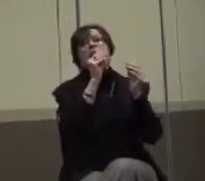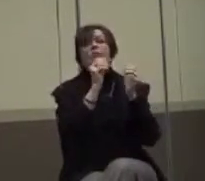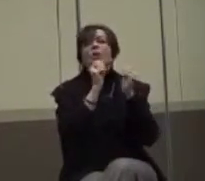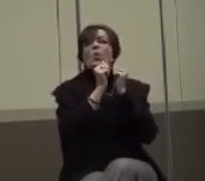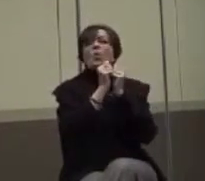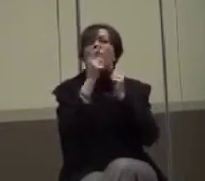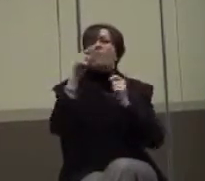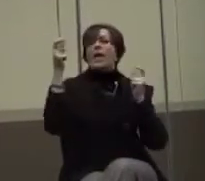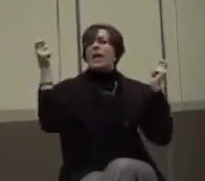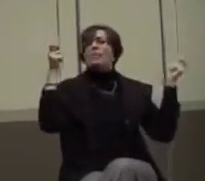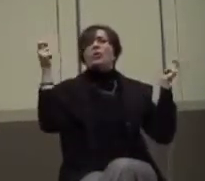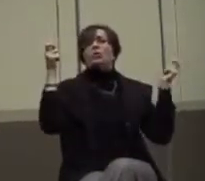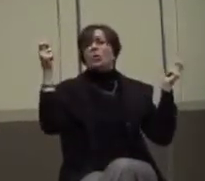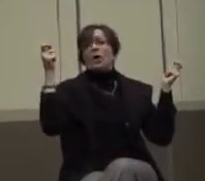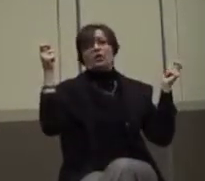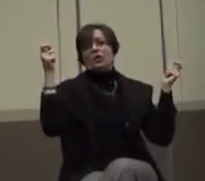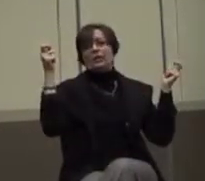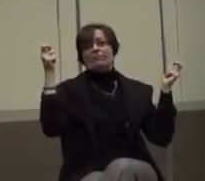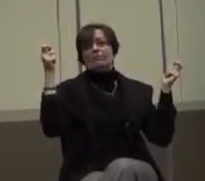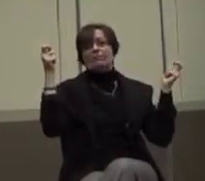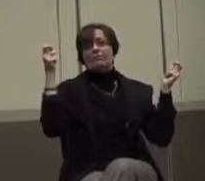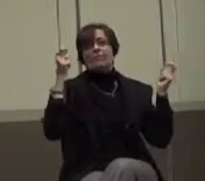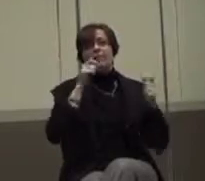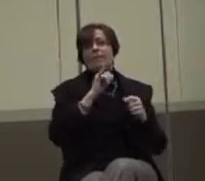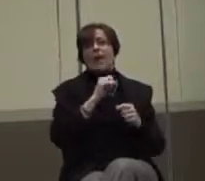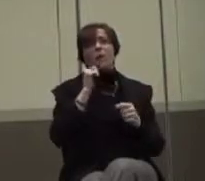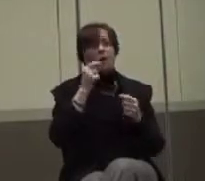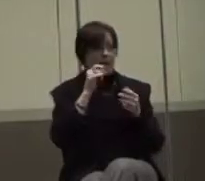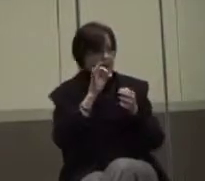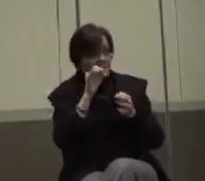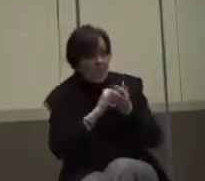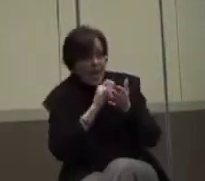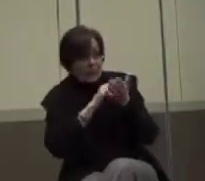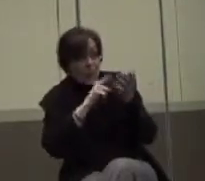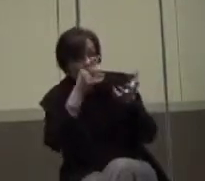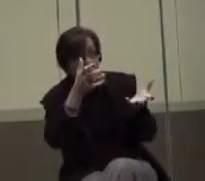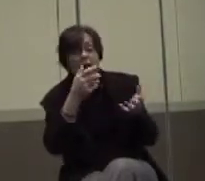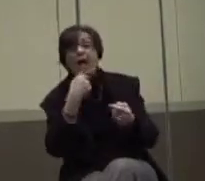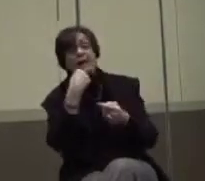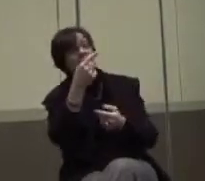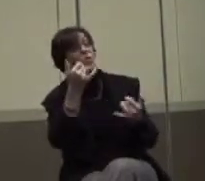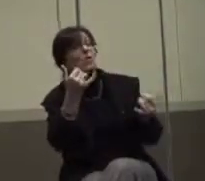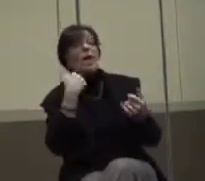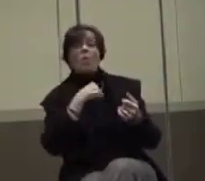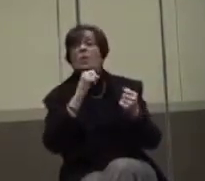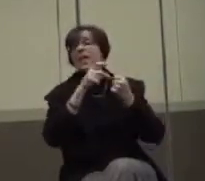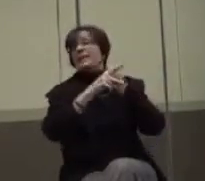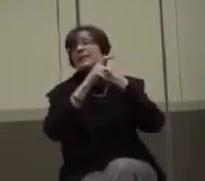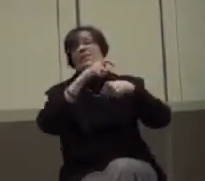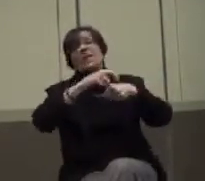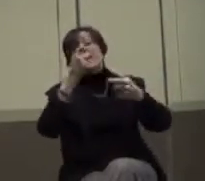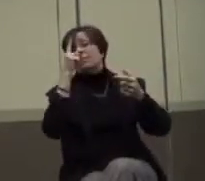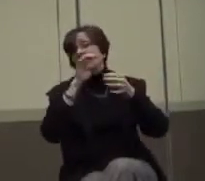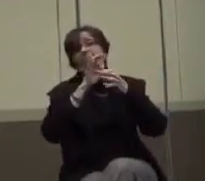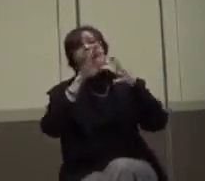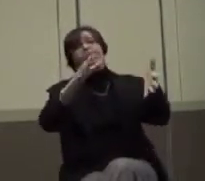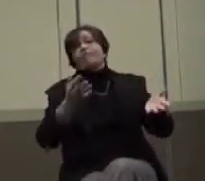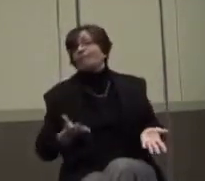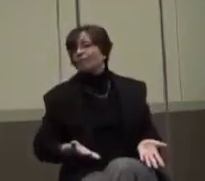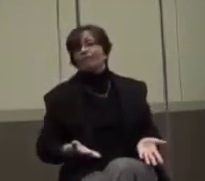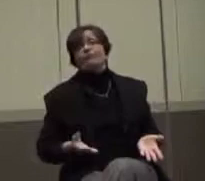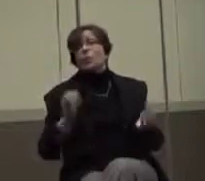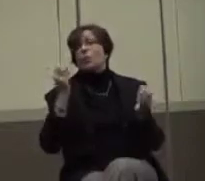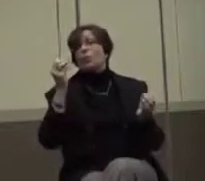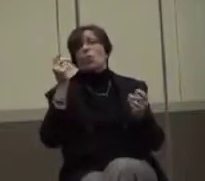happen. And if that's what you want, then I can tell you right now we can save a whole lot of time because there's no point in my going in here. It's not going